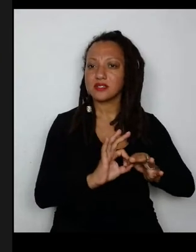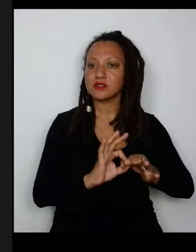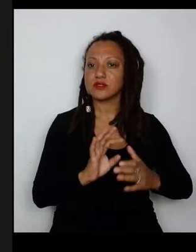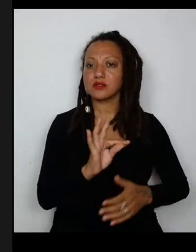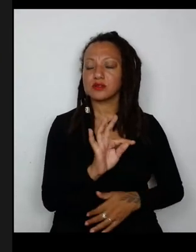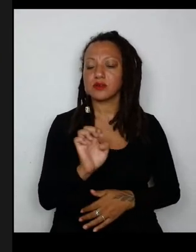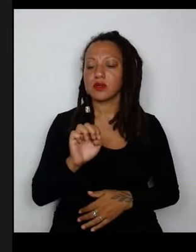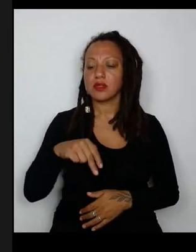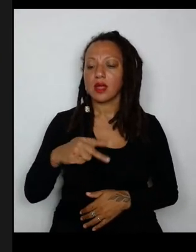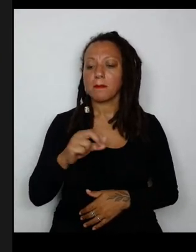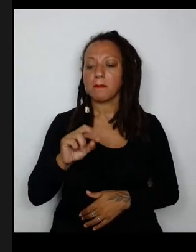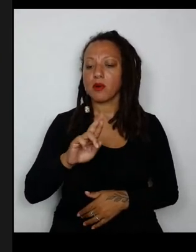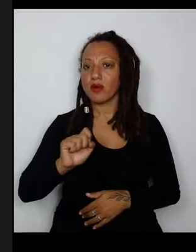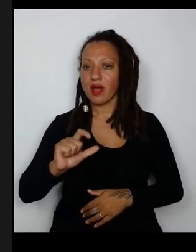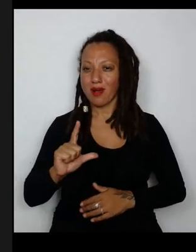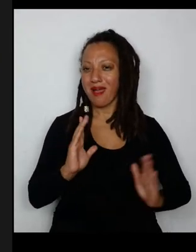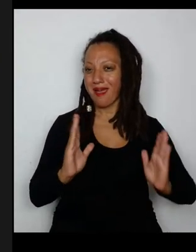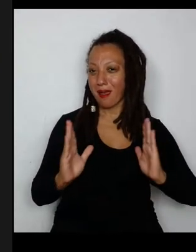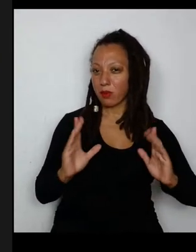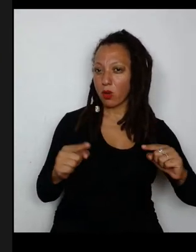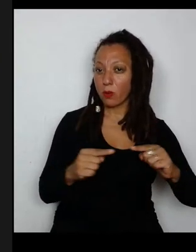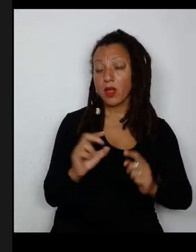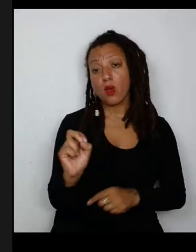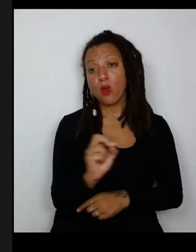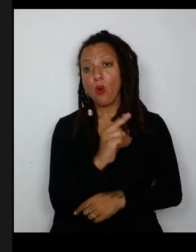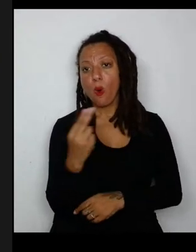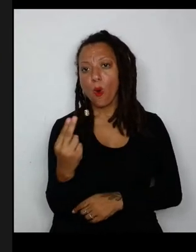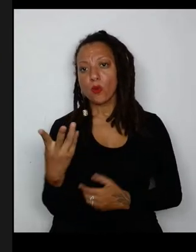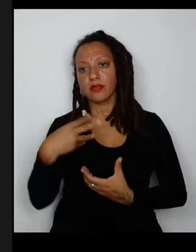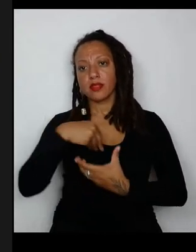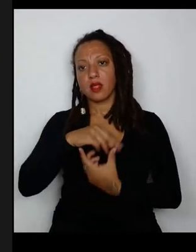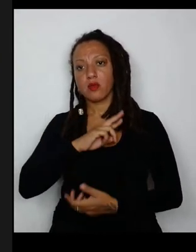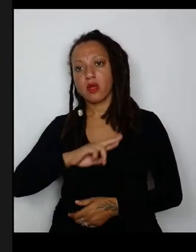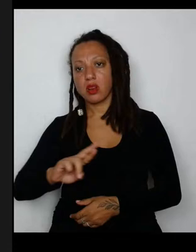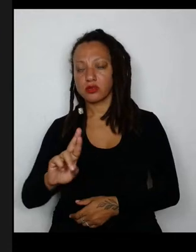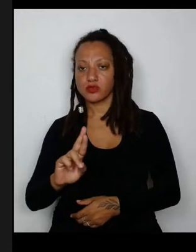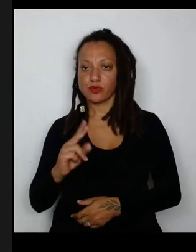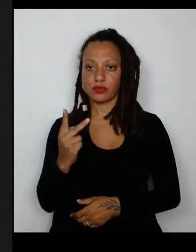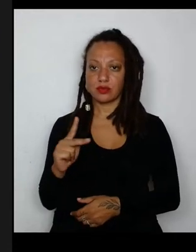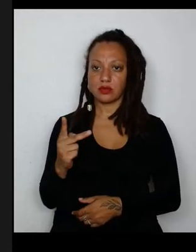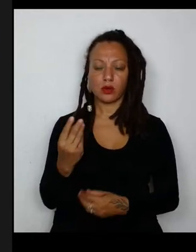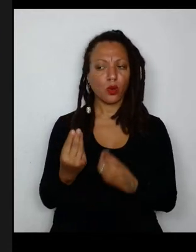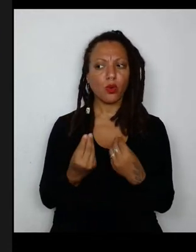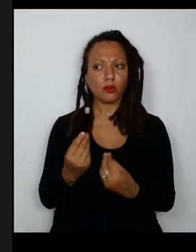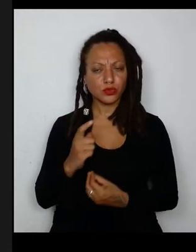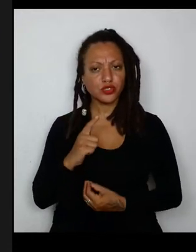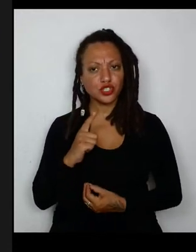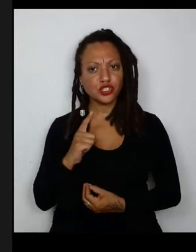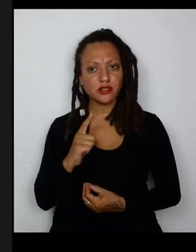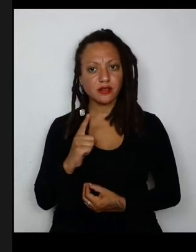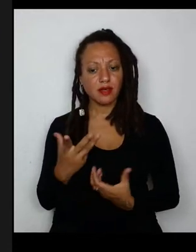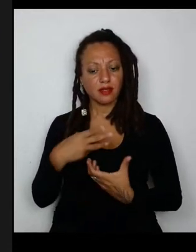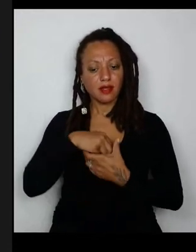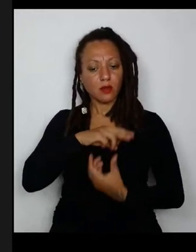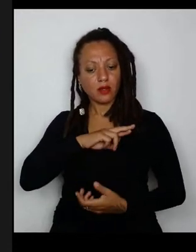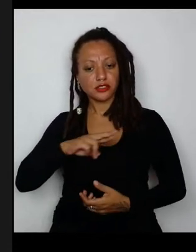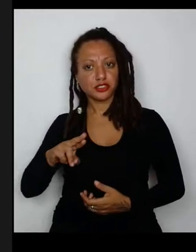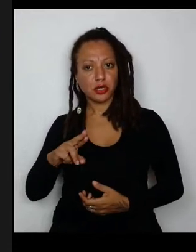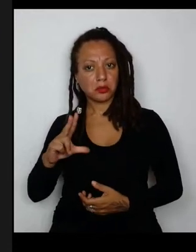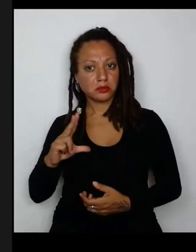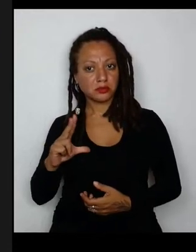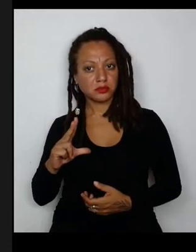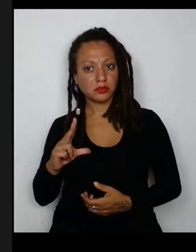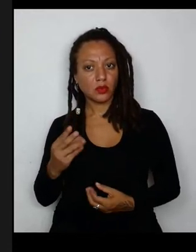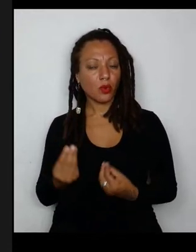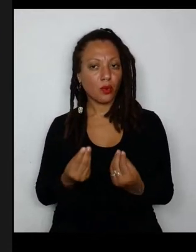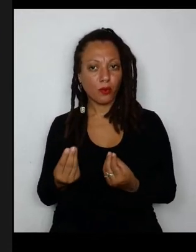the time or did it have an implicit religiousness and what is the relationship between that and